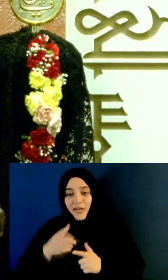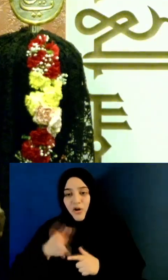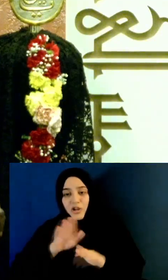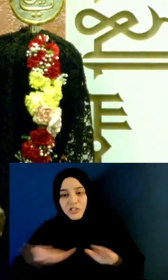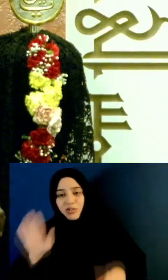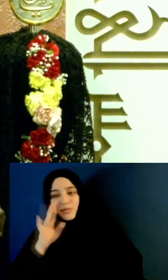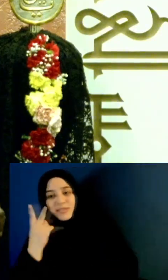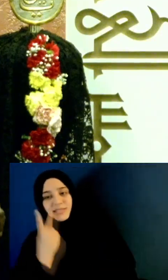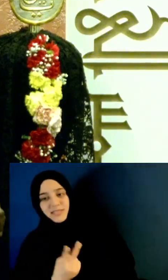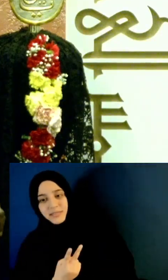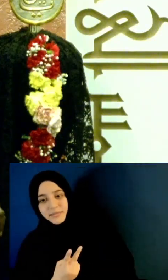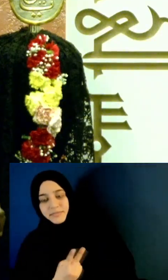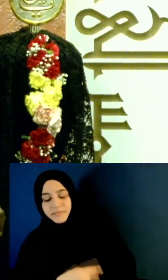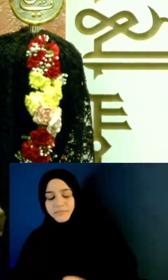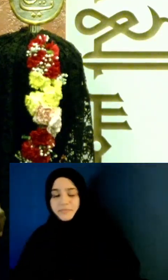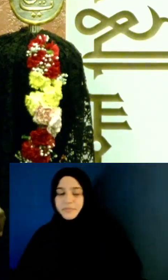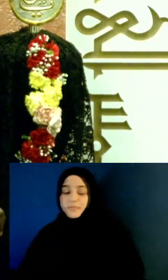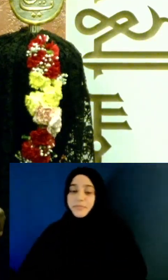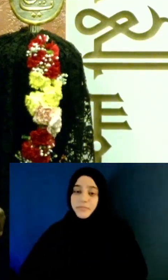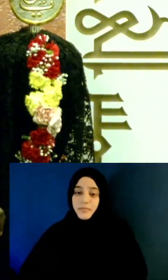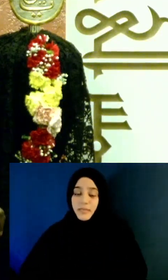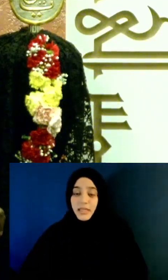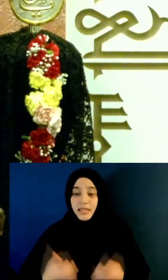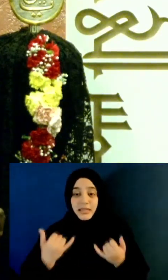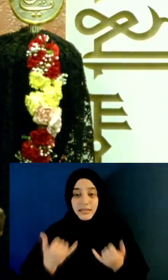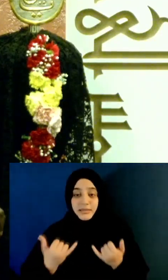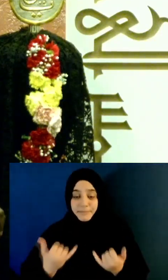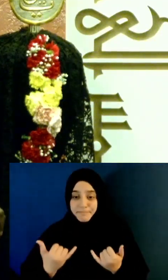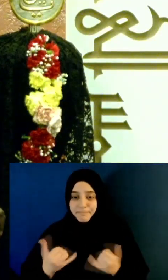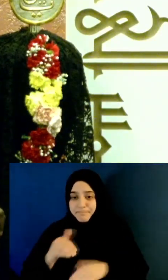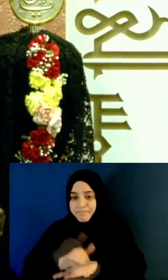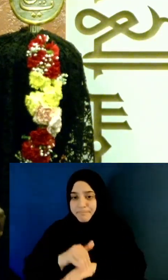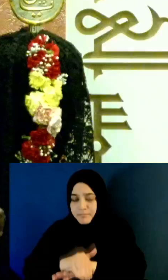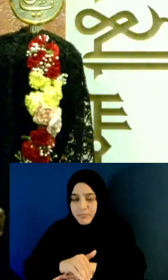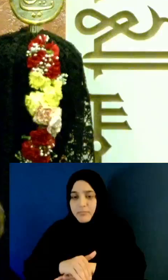Tonight is the night of Qamar Banu Hashim.